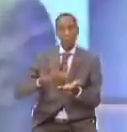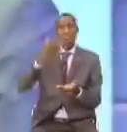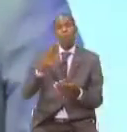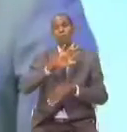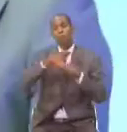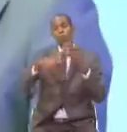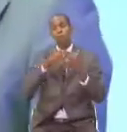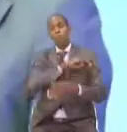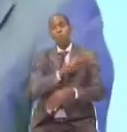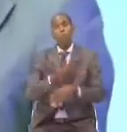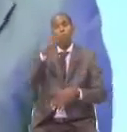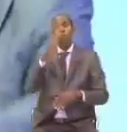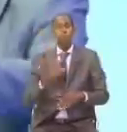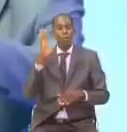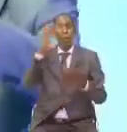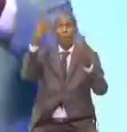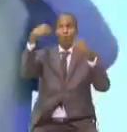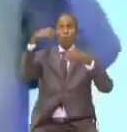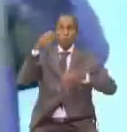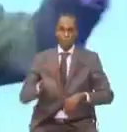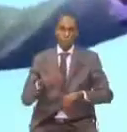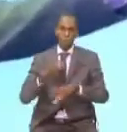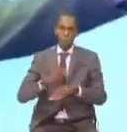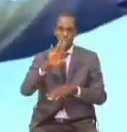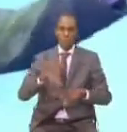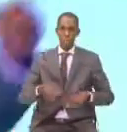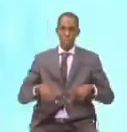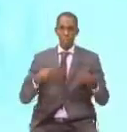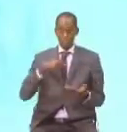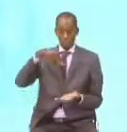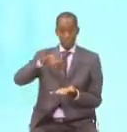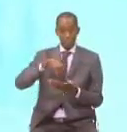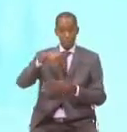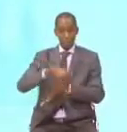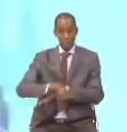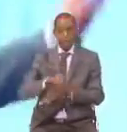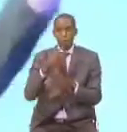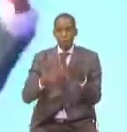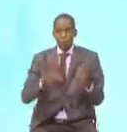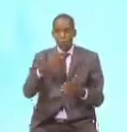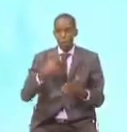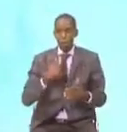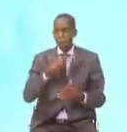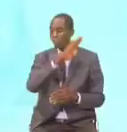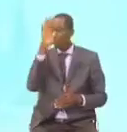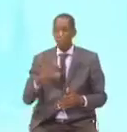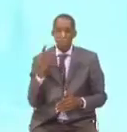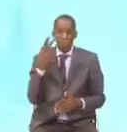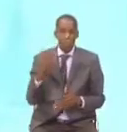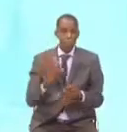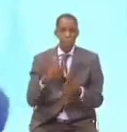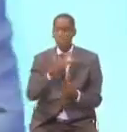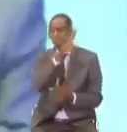Almighty God will descend upon your life. And tonight, what you have never seen, what you have never experienced